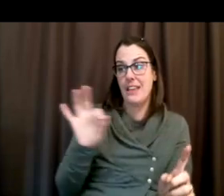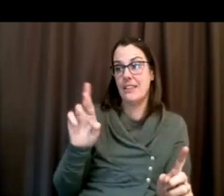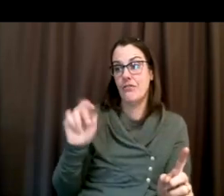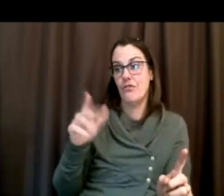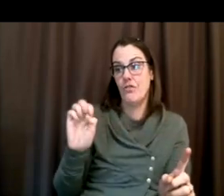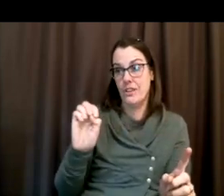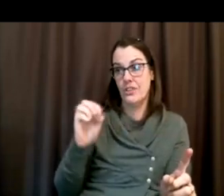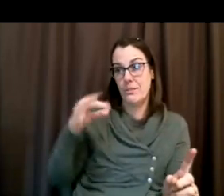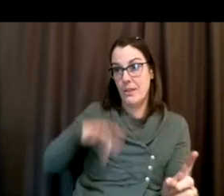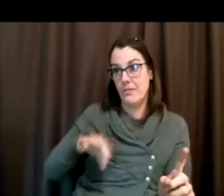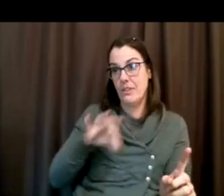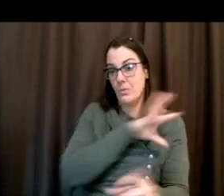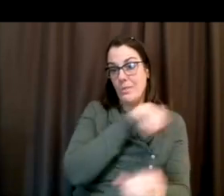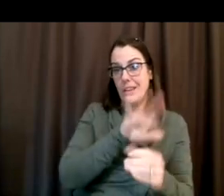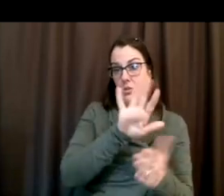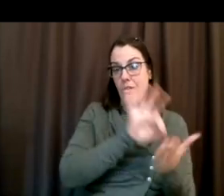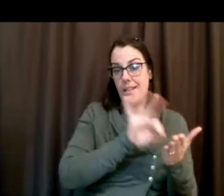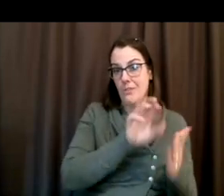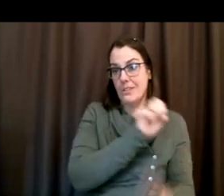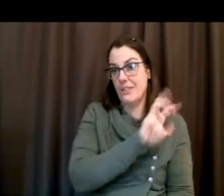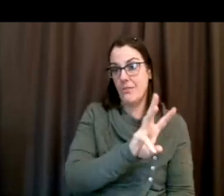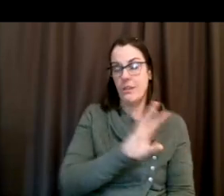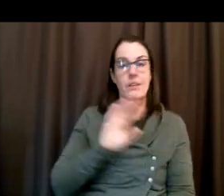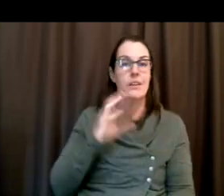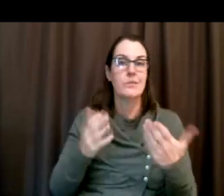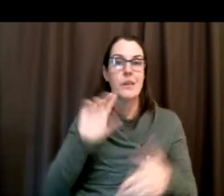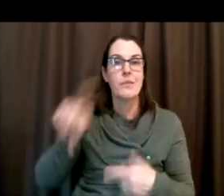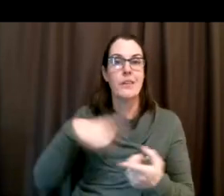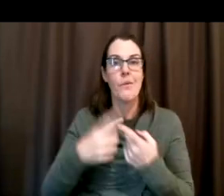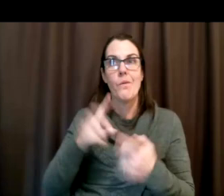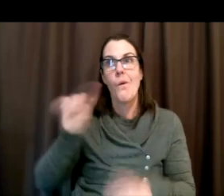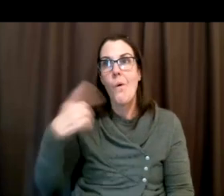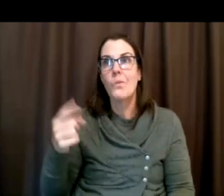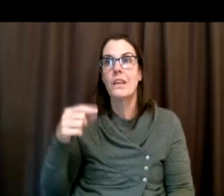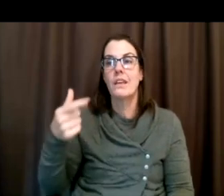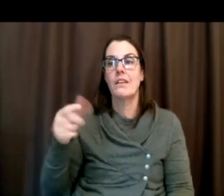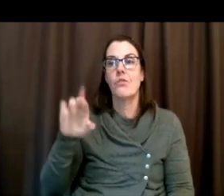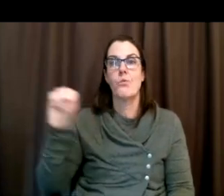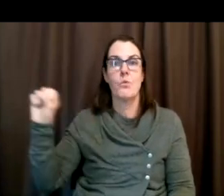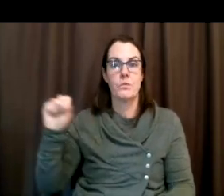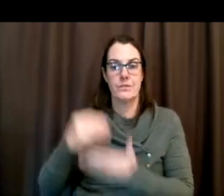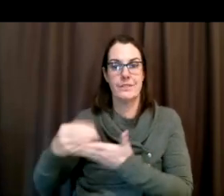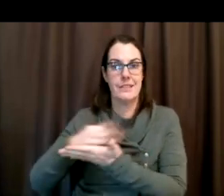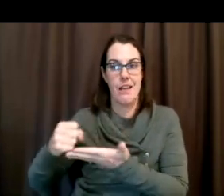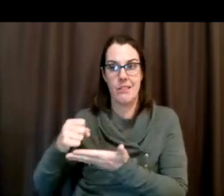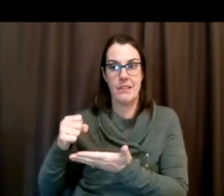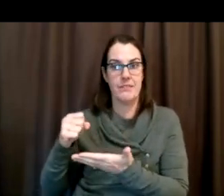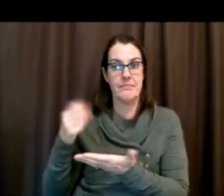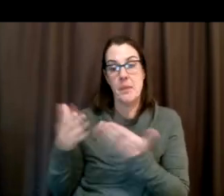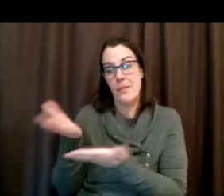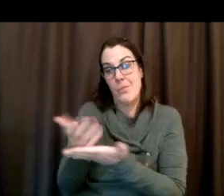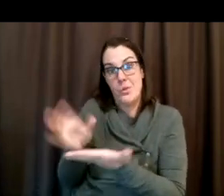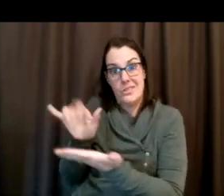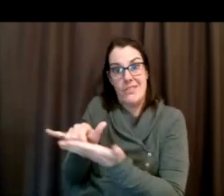right? So maybe just the gross salary, right? Maybe only a portion of that can be allocated. And if it's